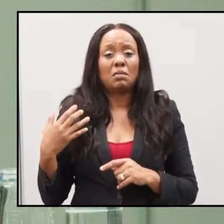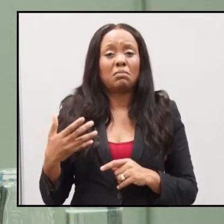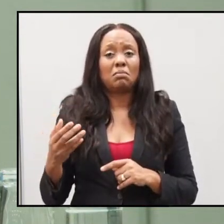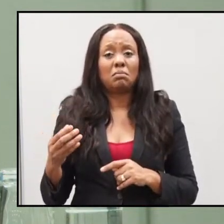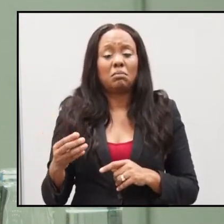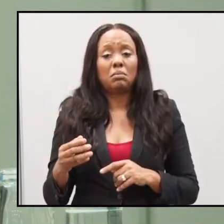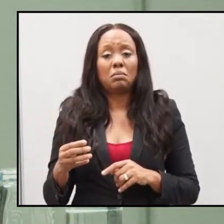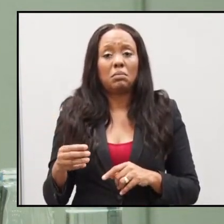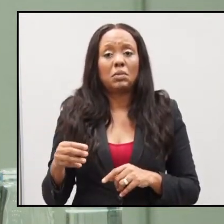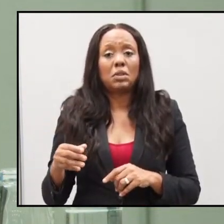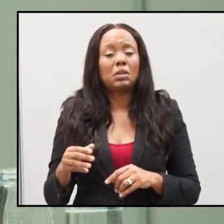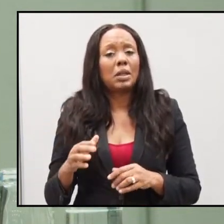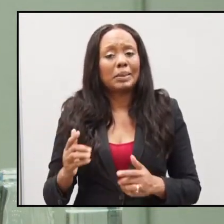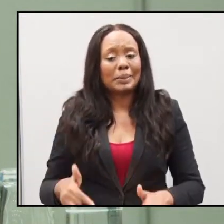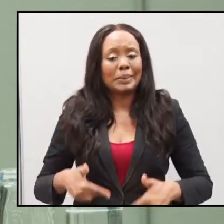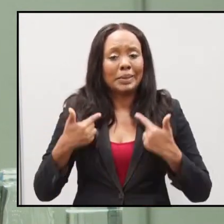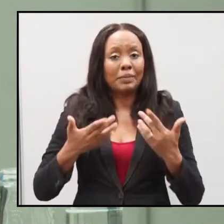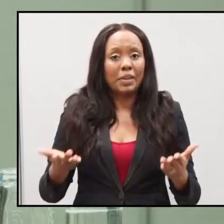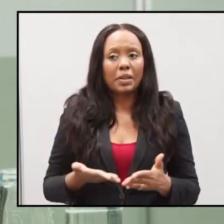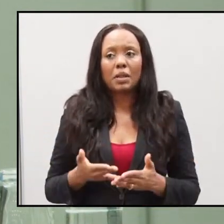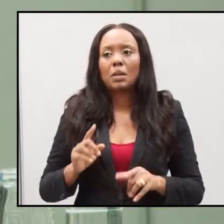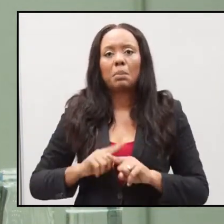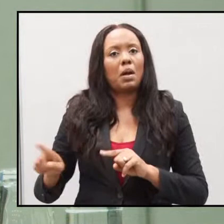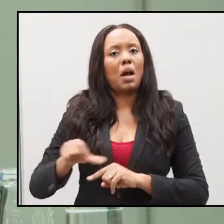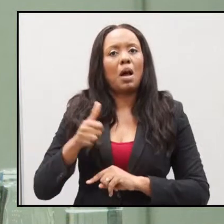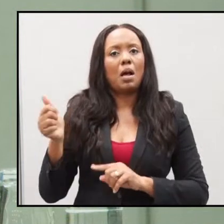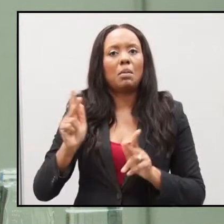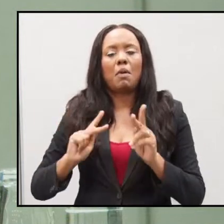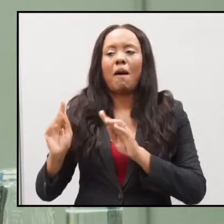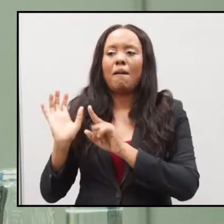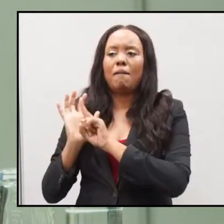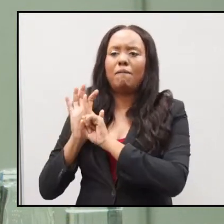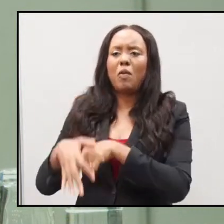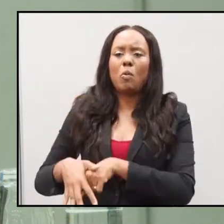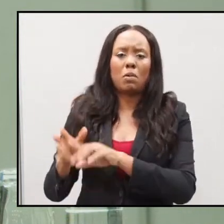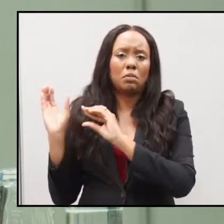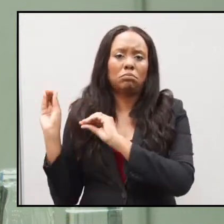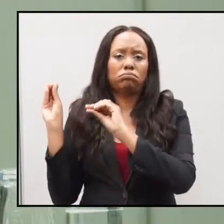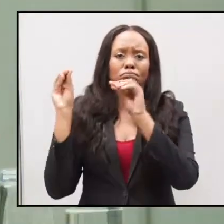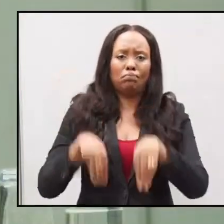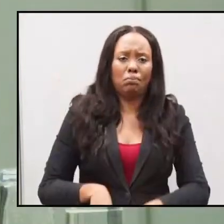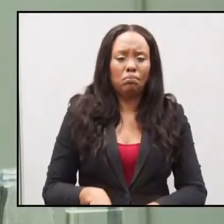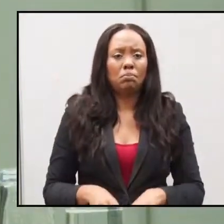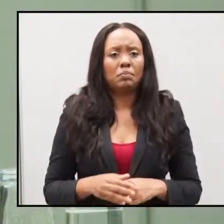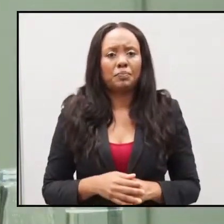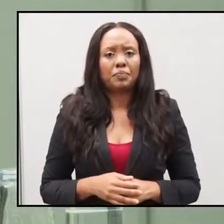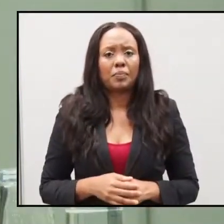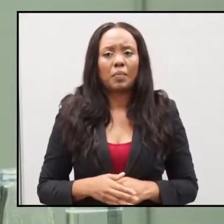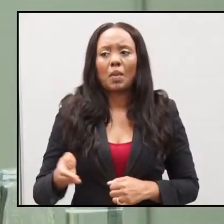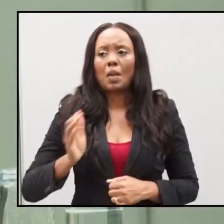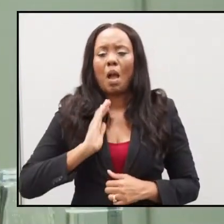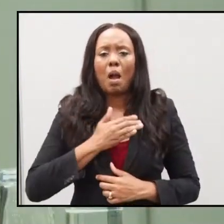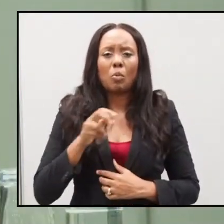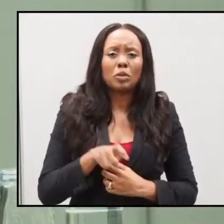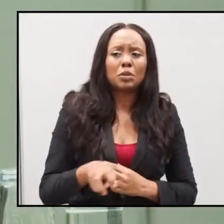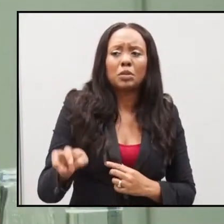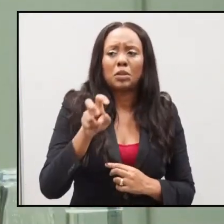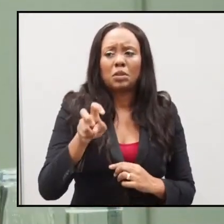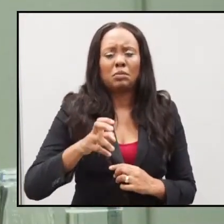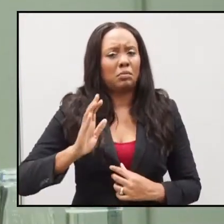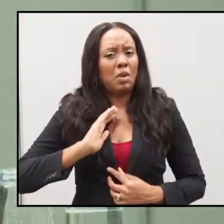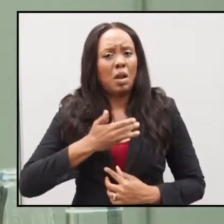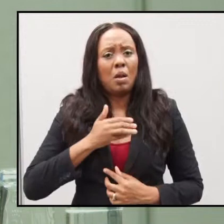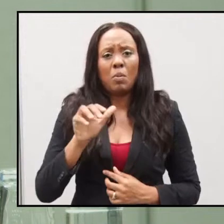history. These archives preserve the memory of our country and the journey of our ancestors from